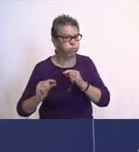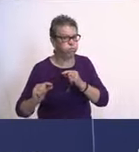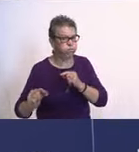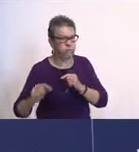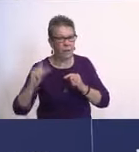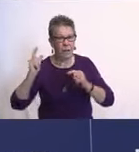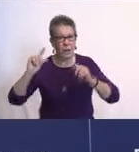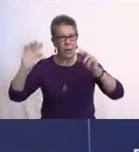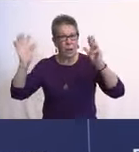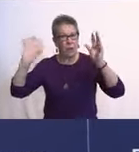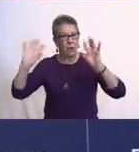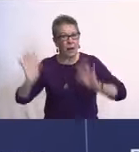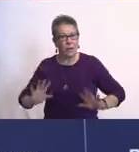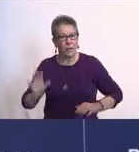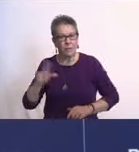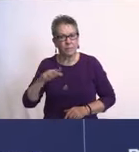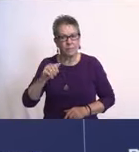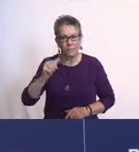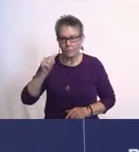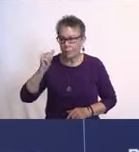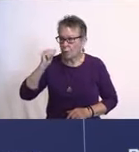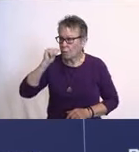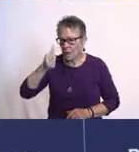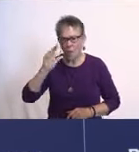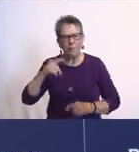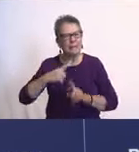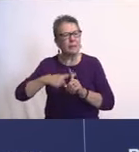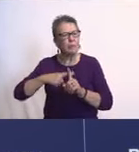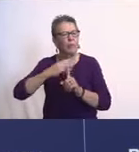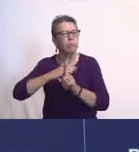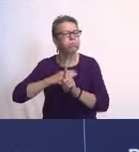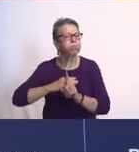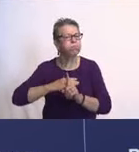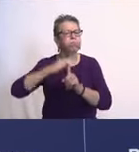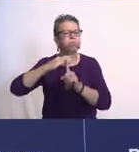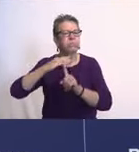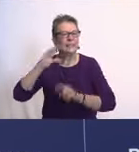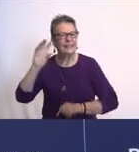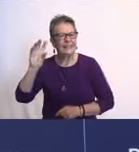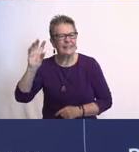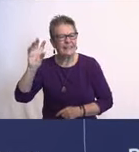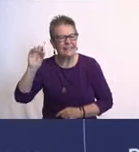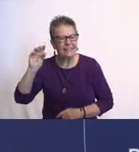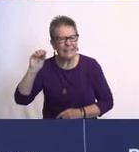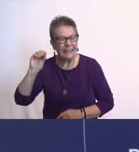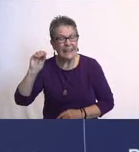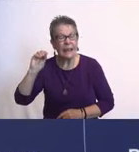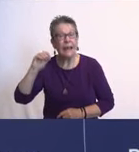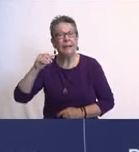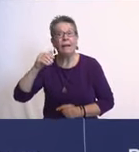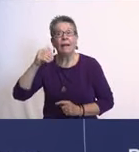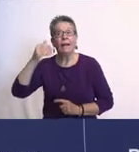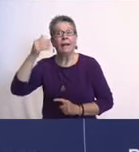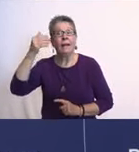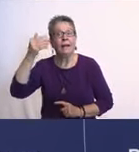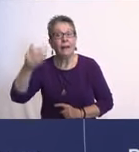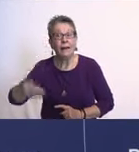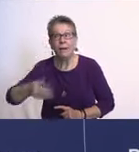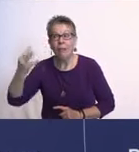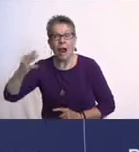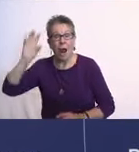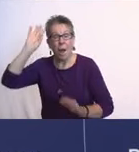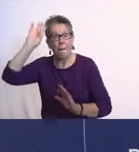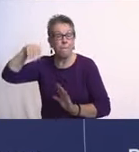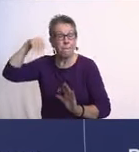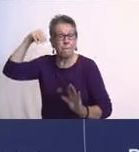the 50s tomorrow, those temperatures are going to plummet and come crashing down on the overnight. We are expecting a rain to